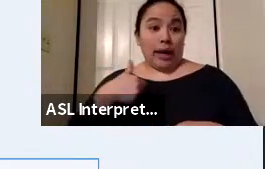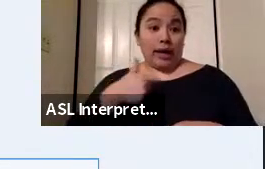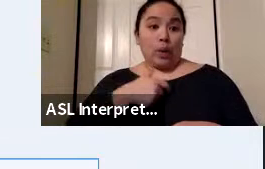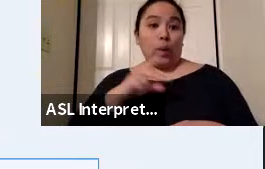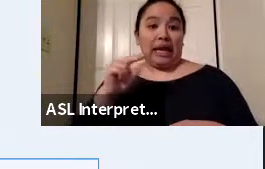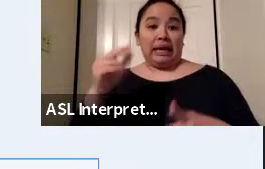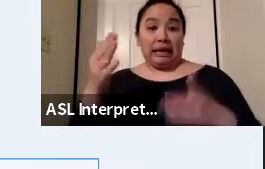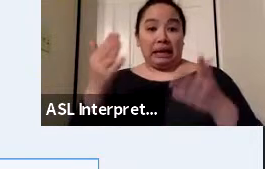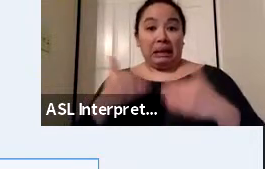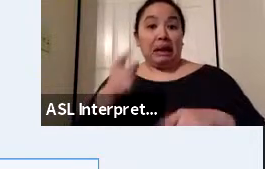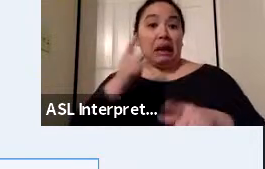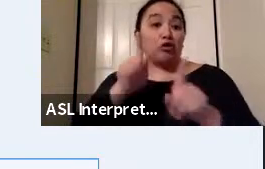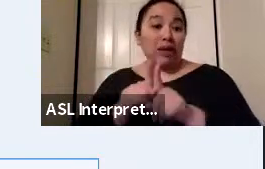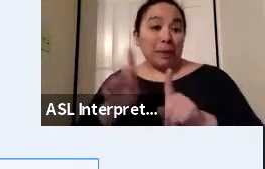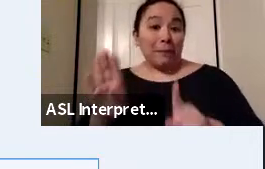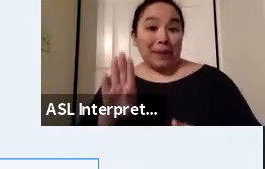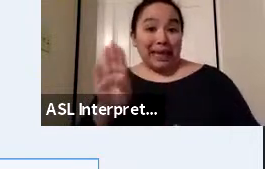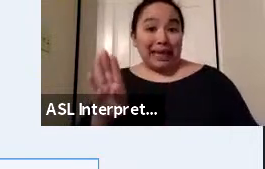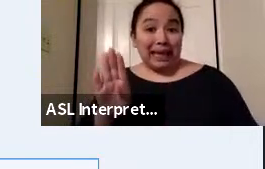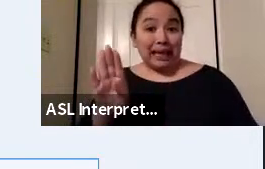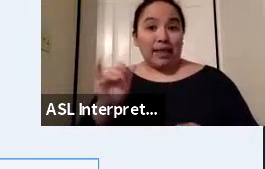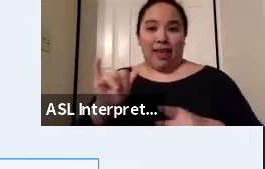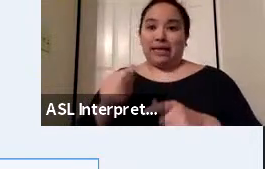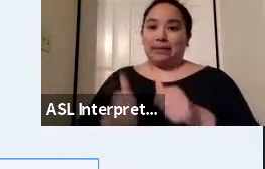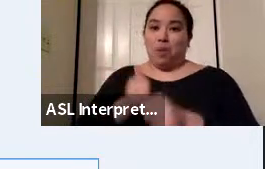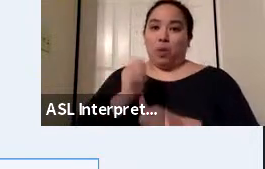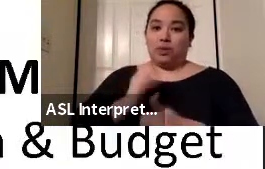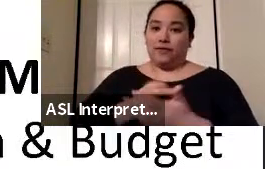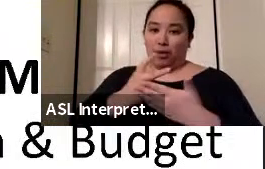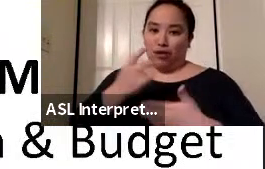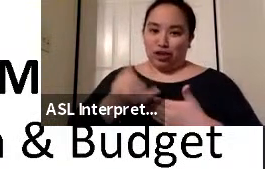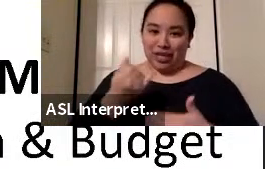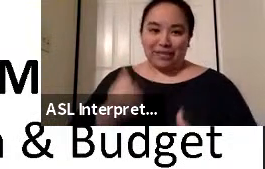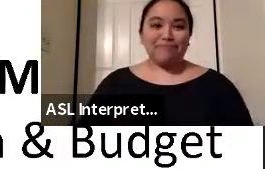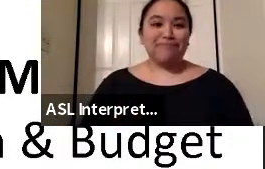agreement B, which is the bulk of our project. Next slide.